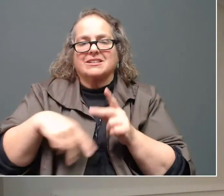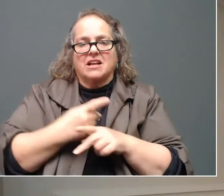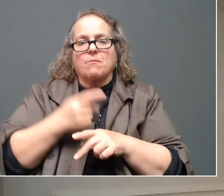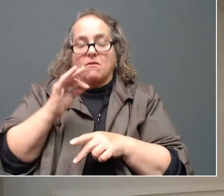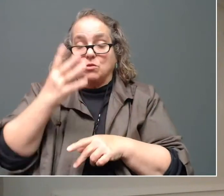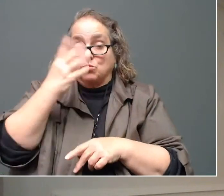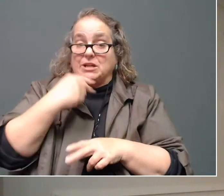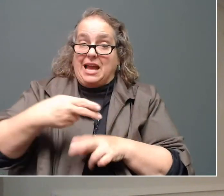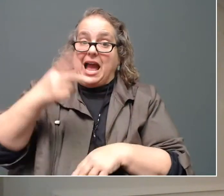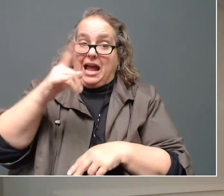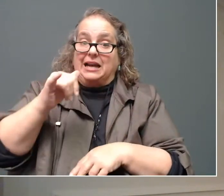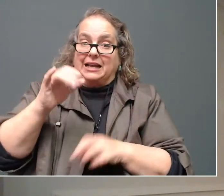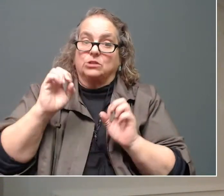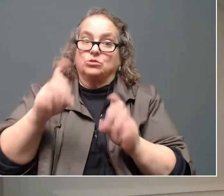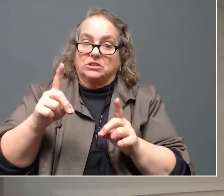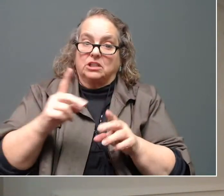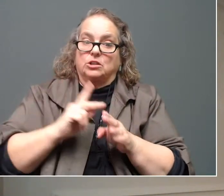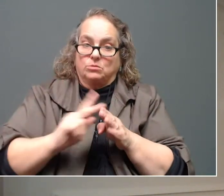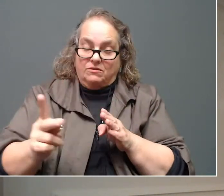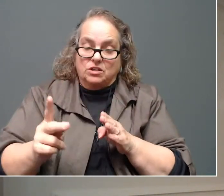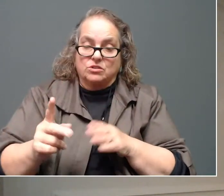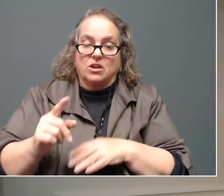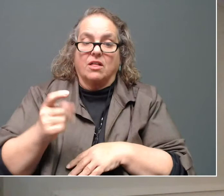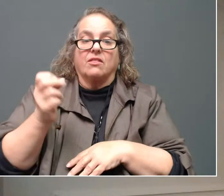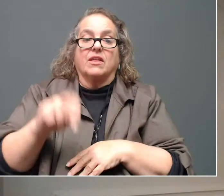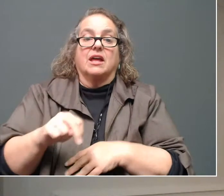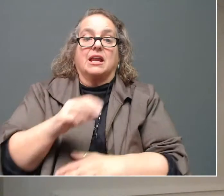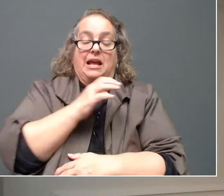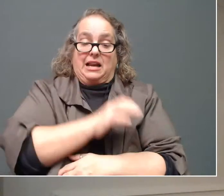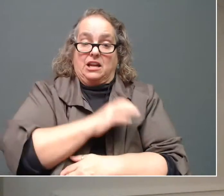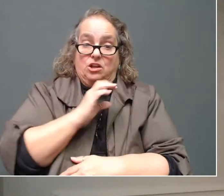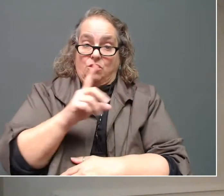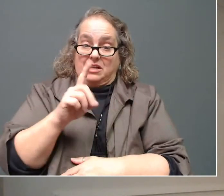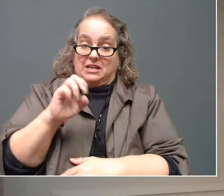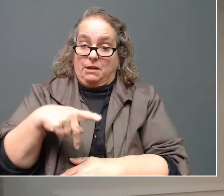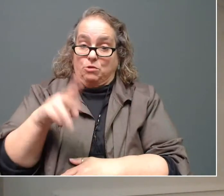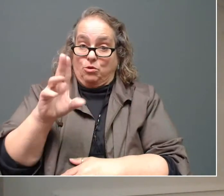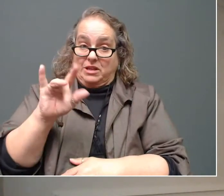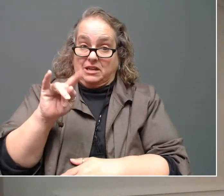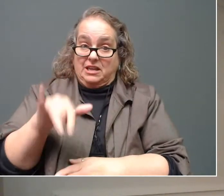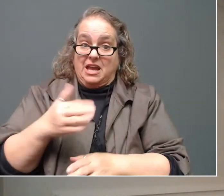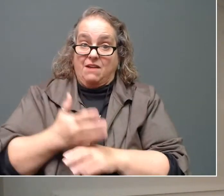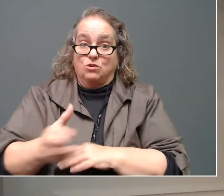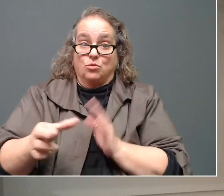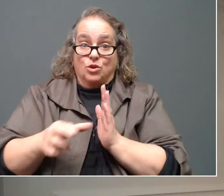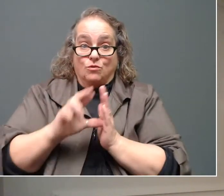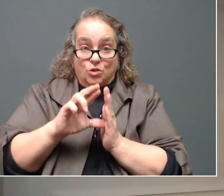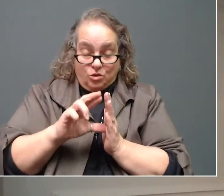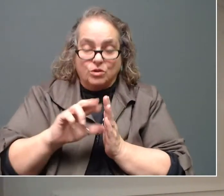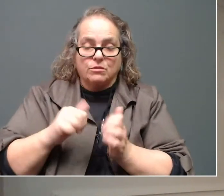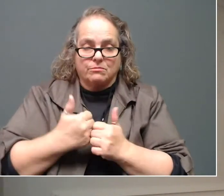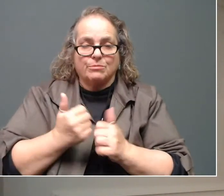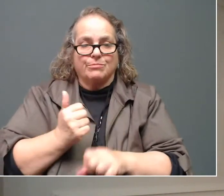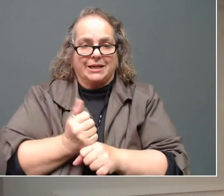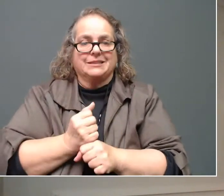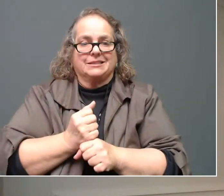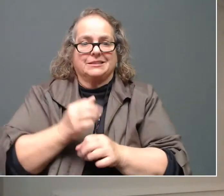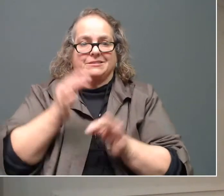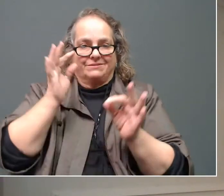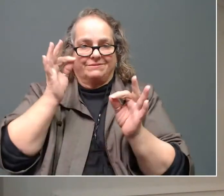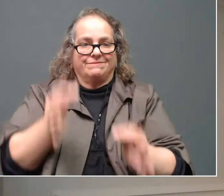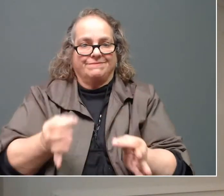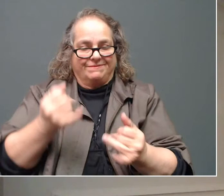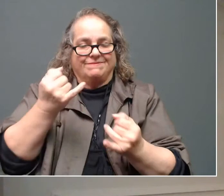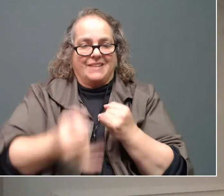professionals. Then the clinical deputy, after reviewing these things, makes this final determination. And then that's that